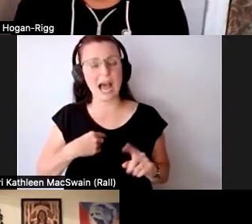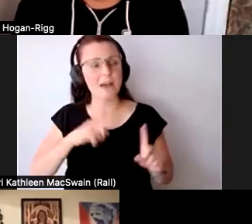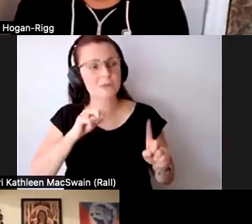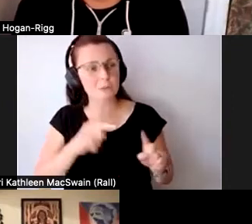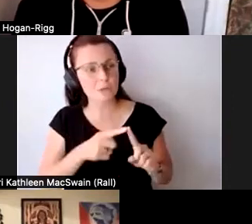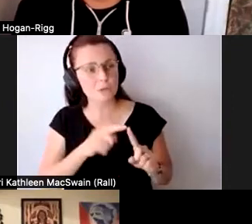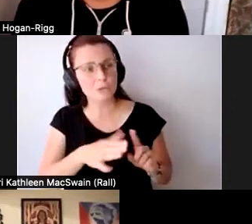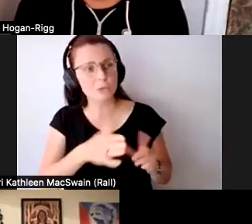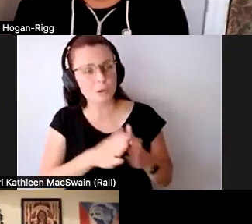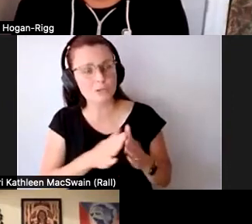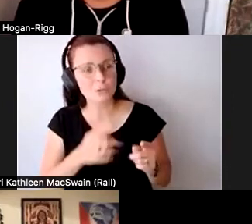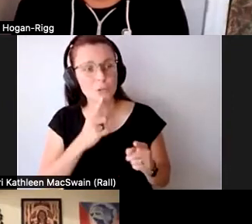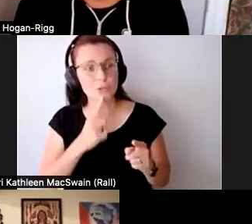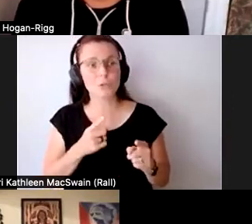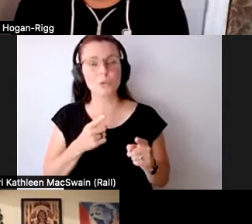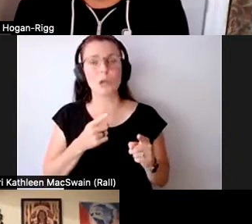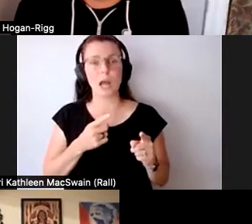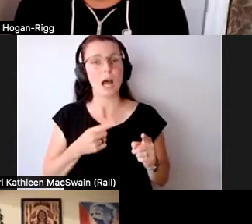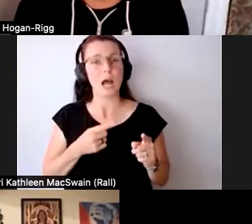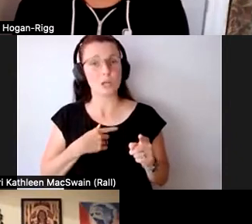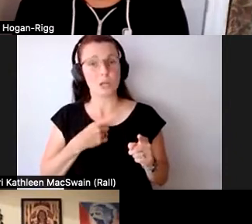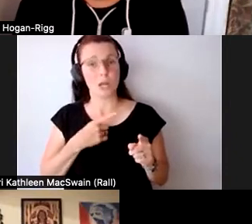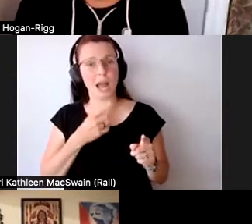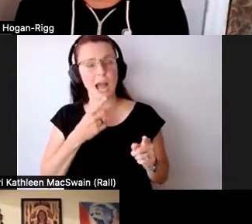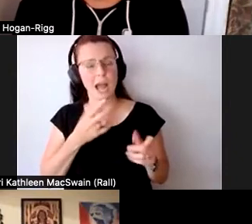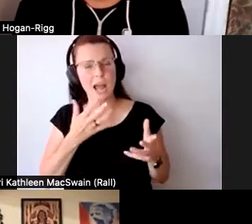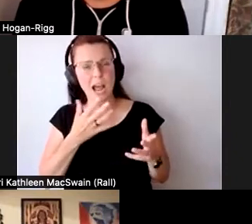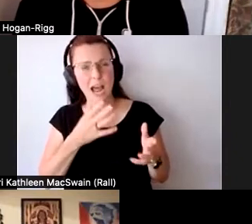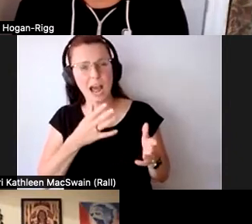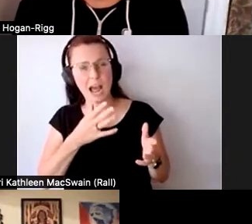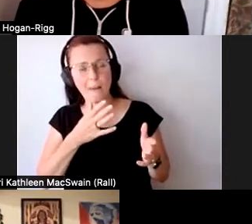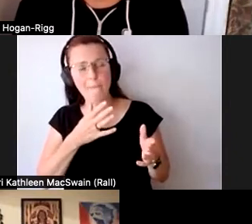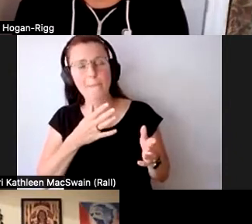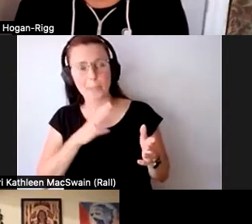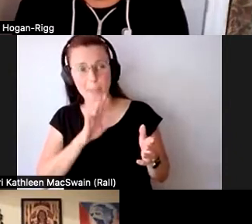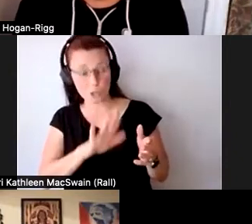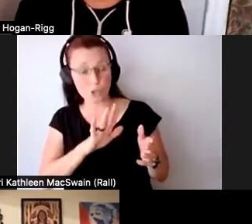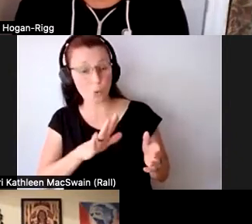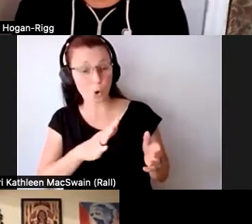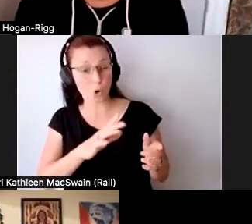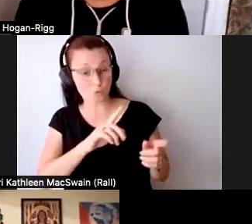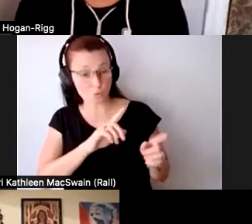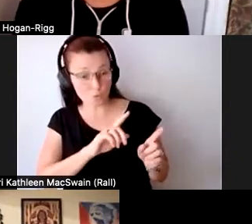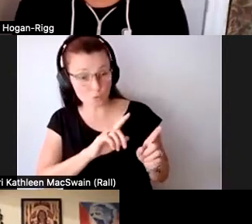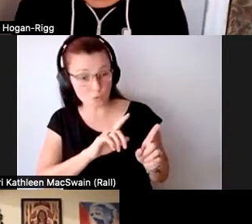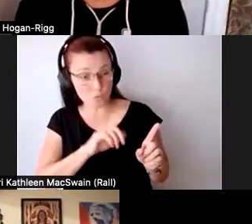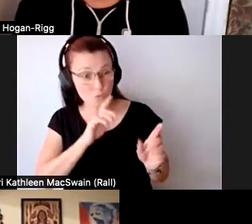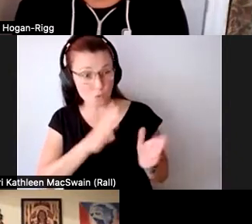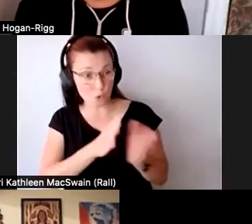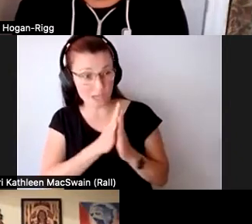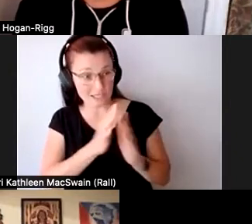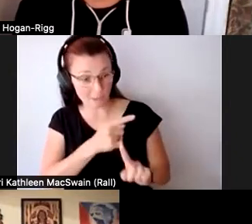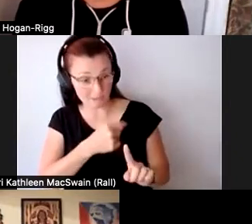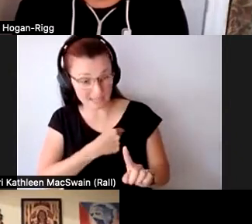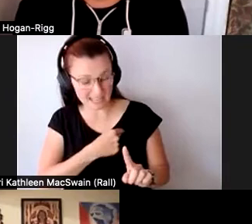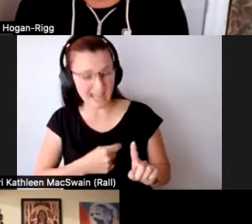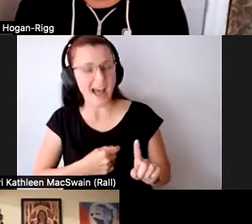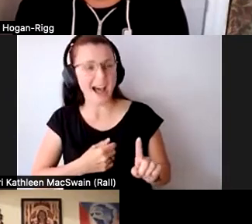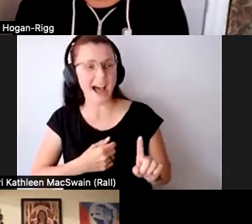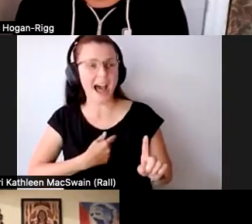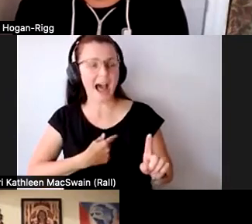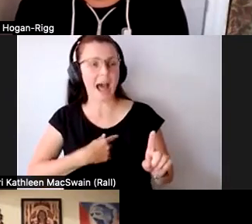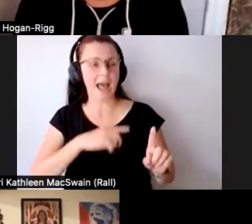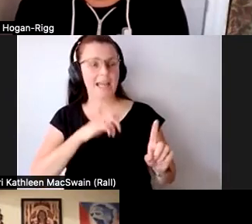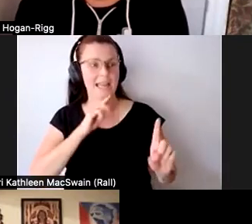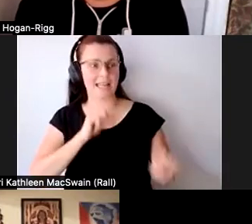didn't want drug use as Dan just mentioned, in the local bathrooms and in the local parks and alleys. We responded to that.